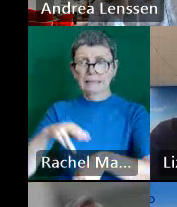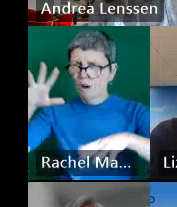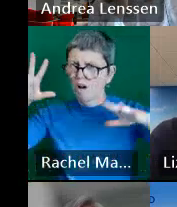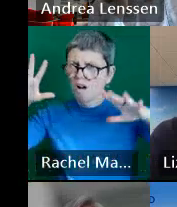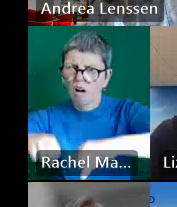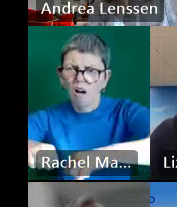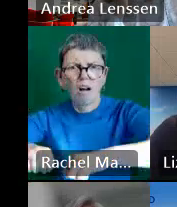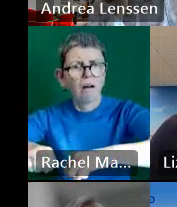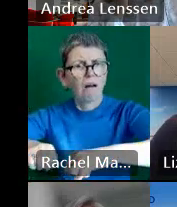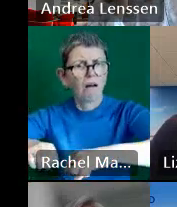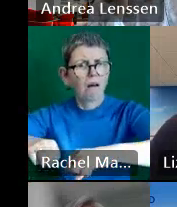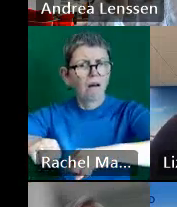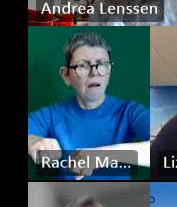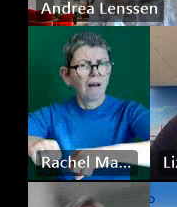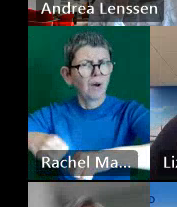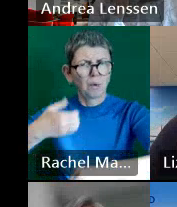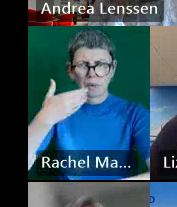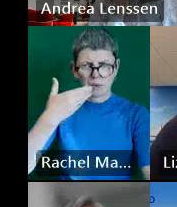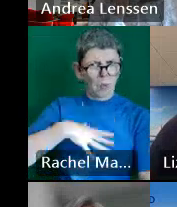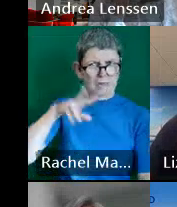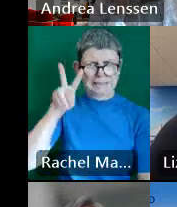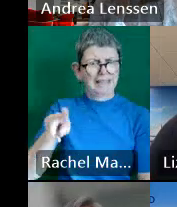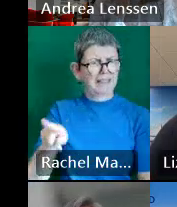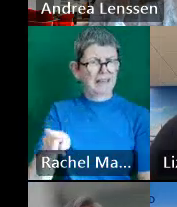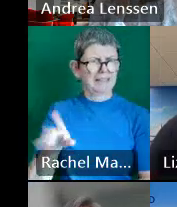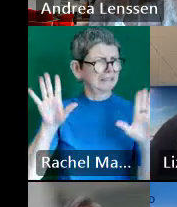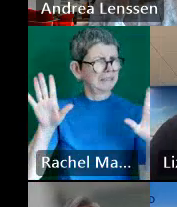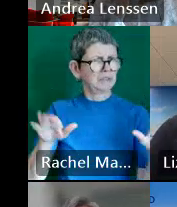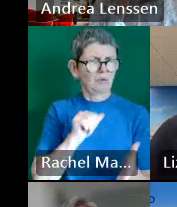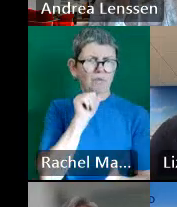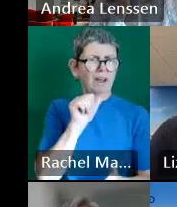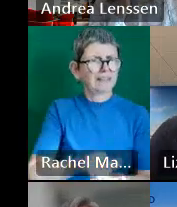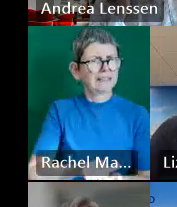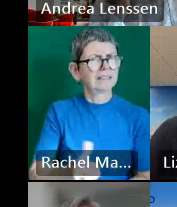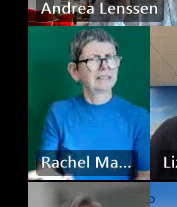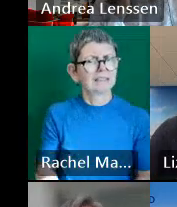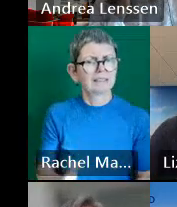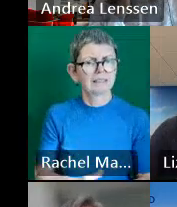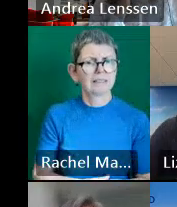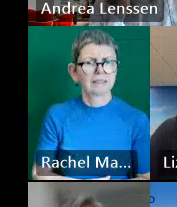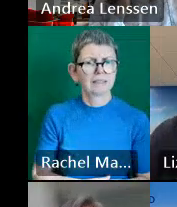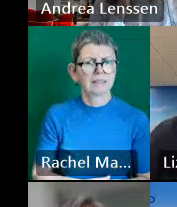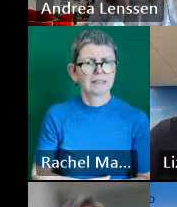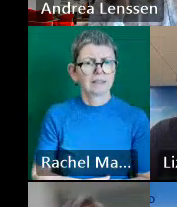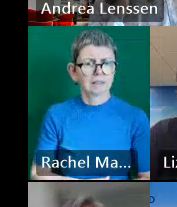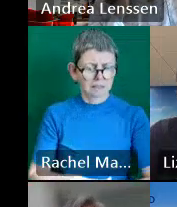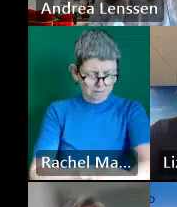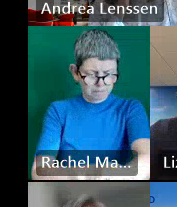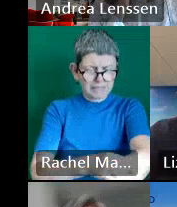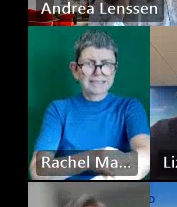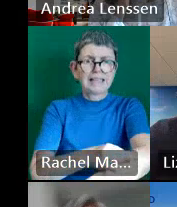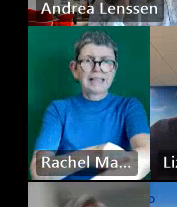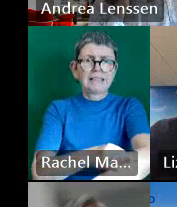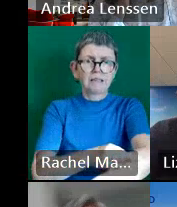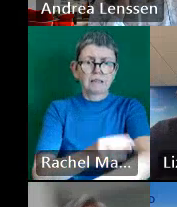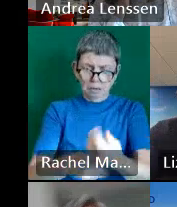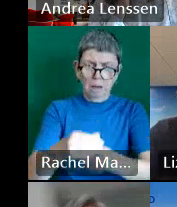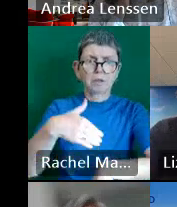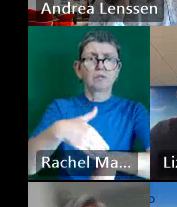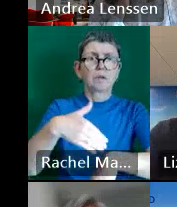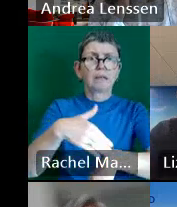was just like, we didn't want to see that. Like, we weren't meant to see that, in my opinion. My skin become a criminal in this town.